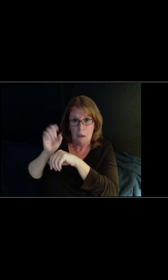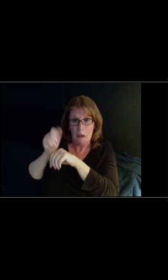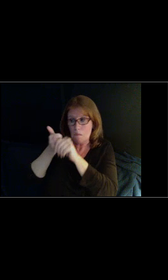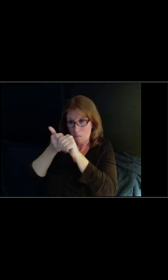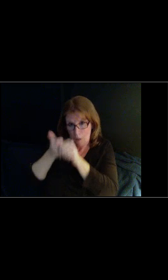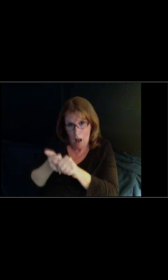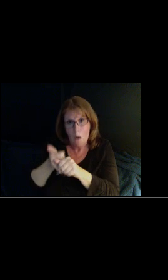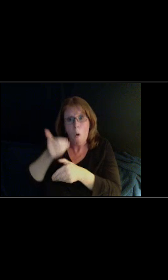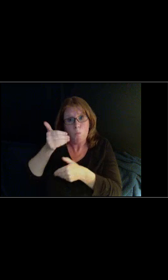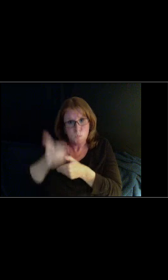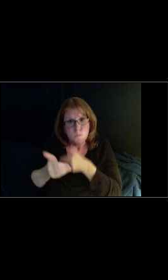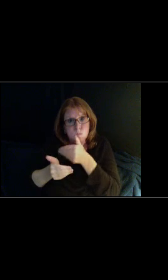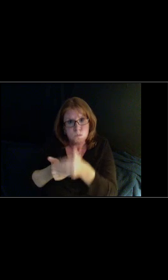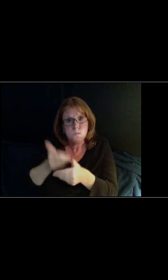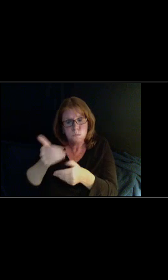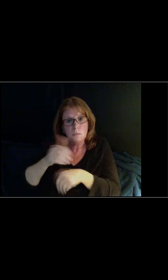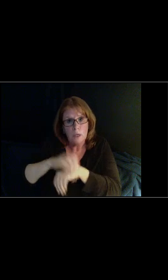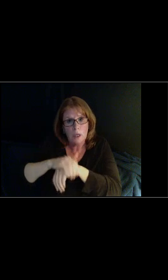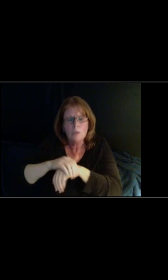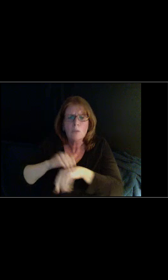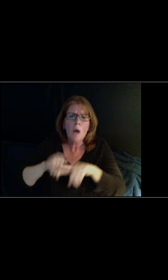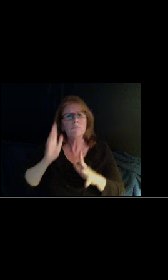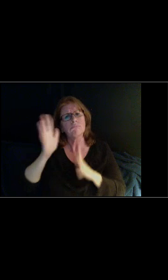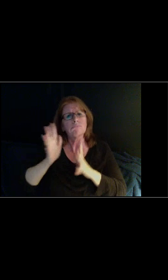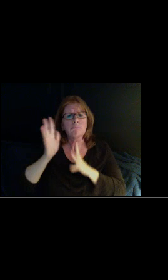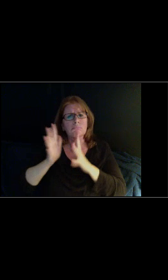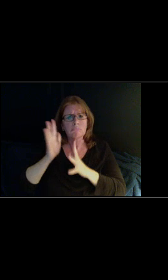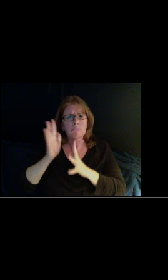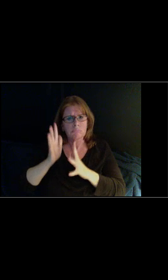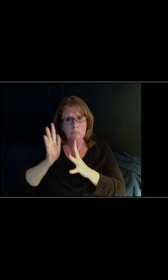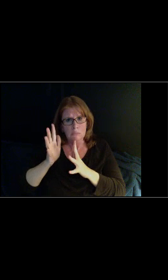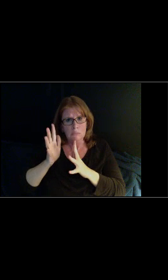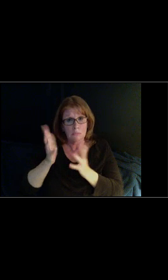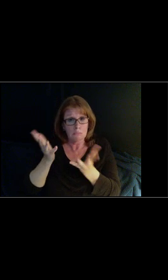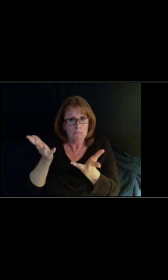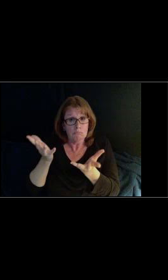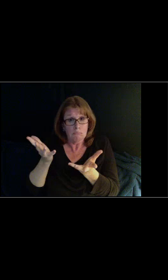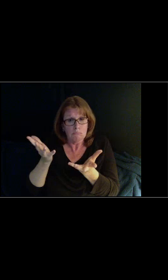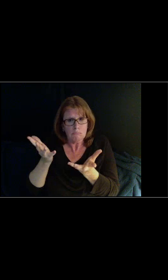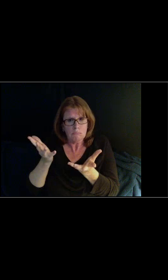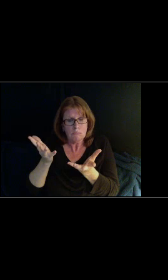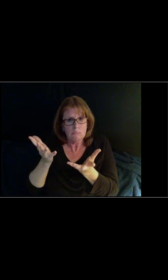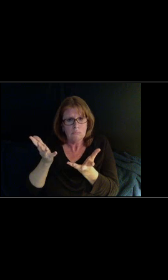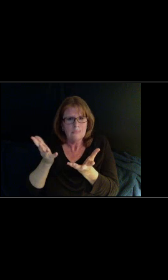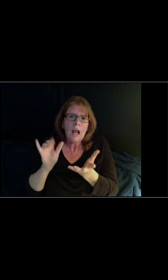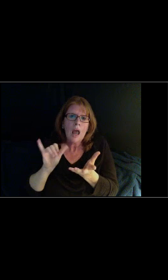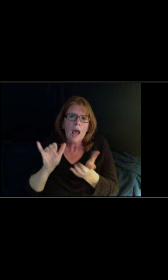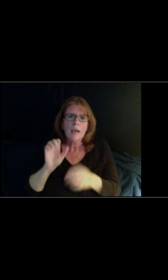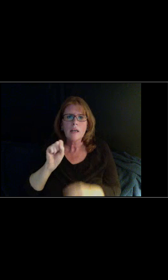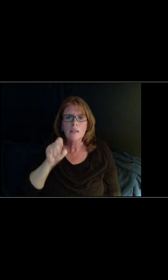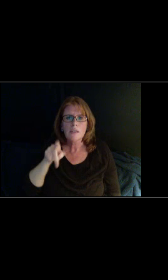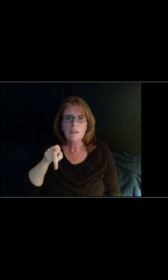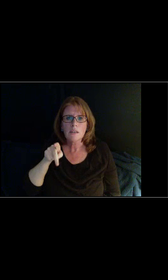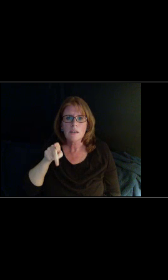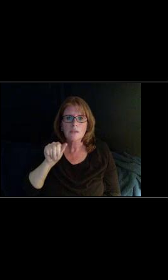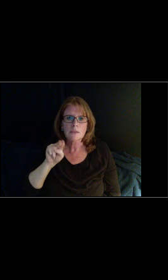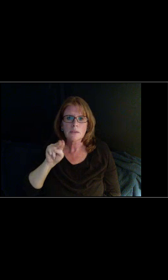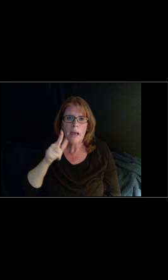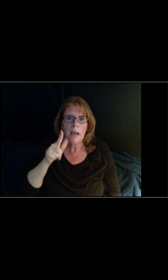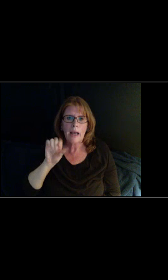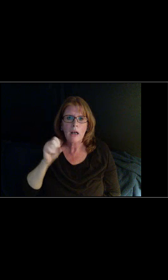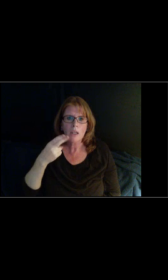So a presentation that is conceived in English is going to follow English thought patterns. And you can put that